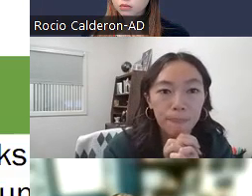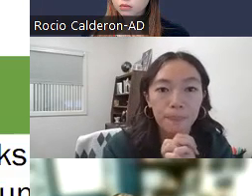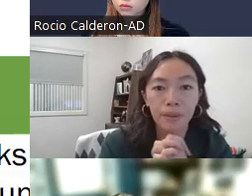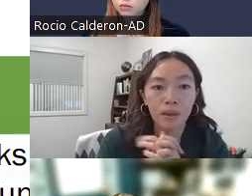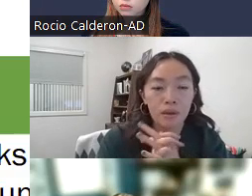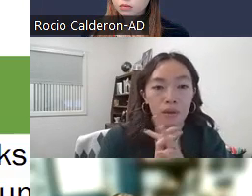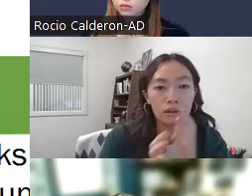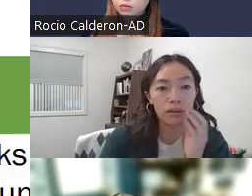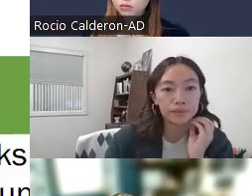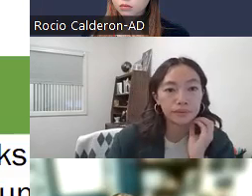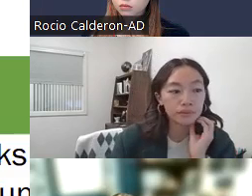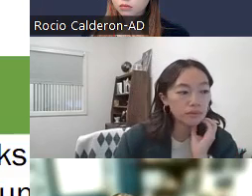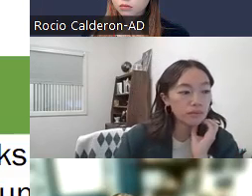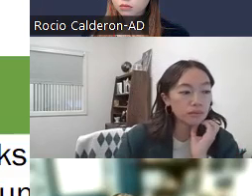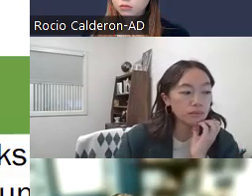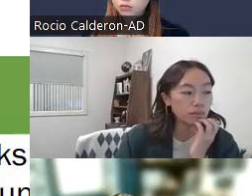idea.